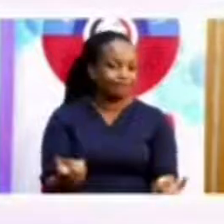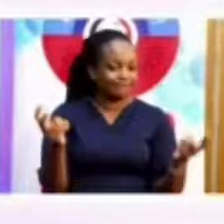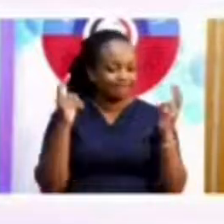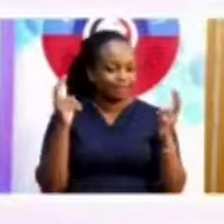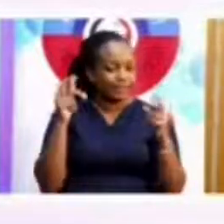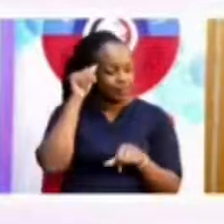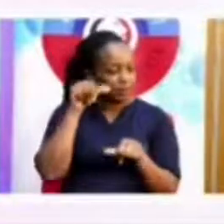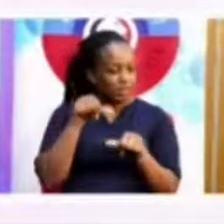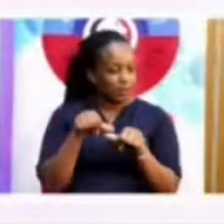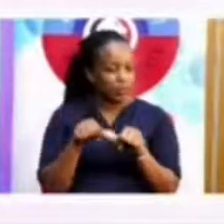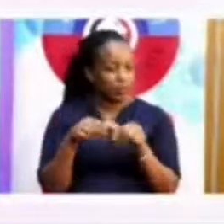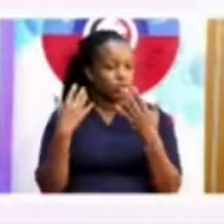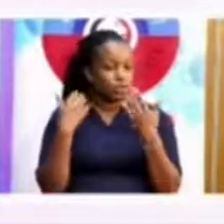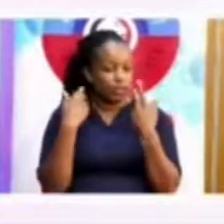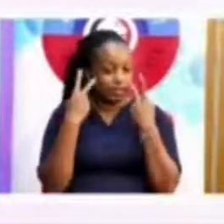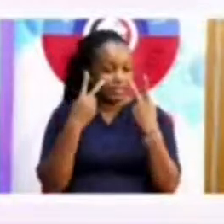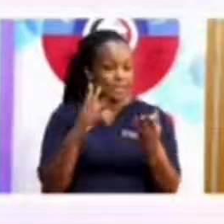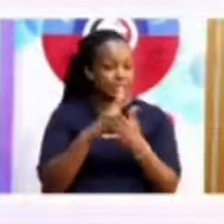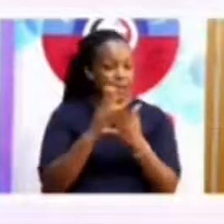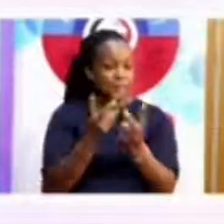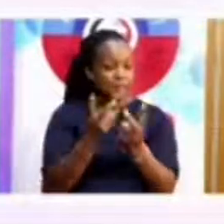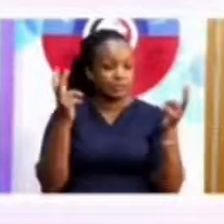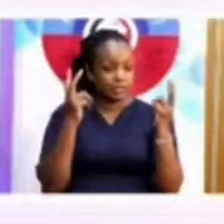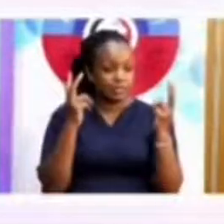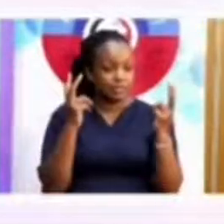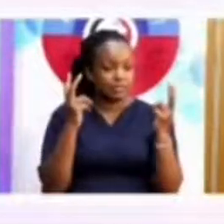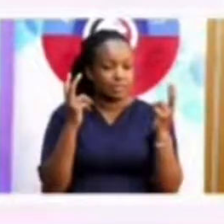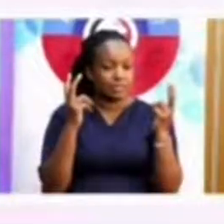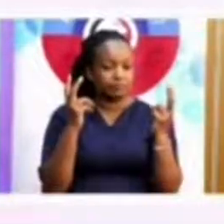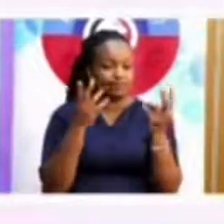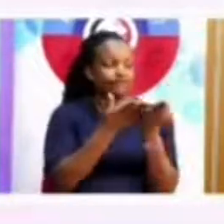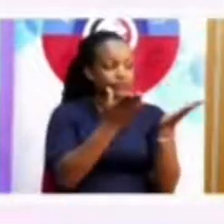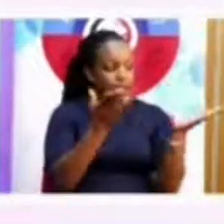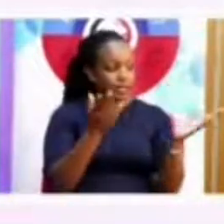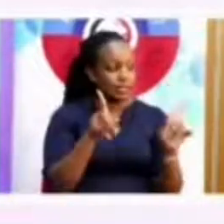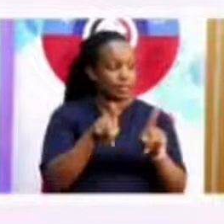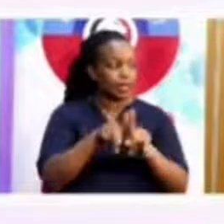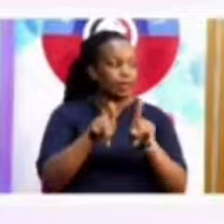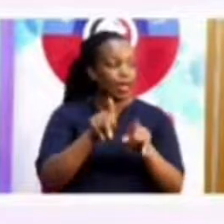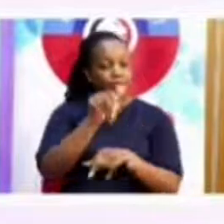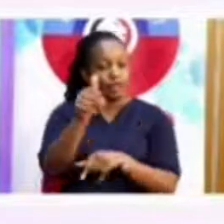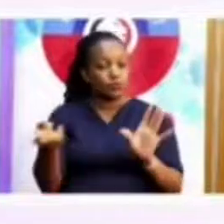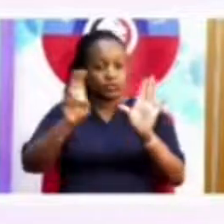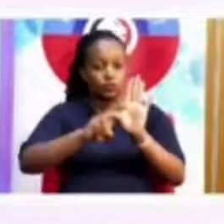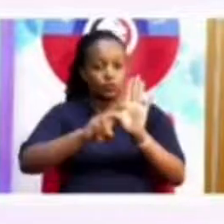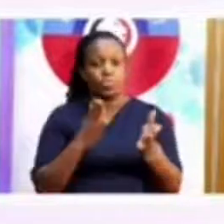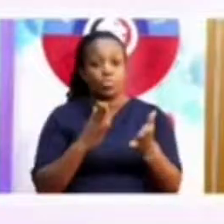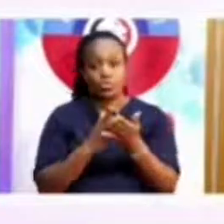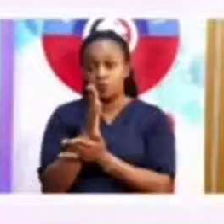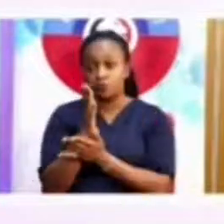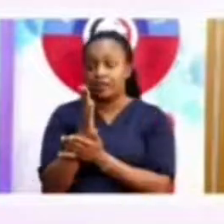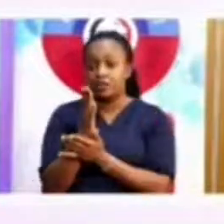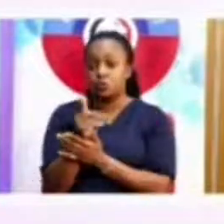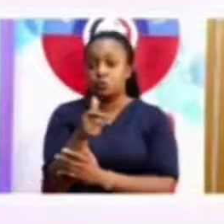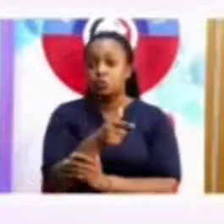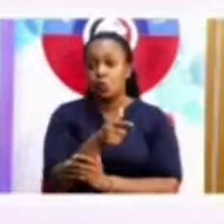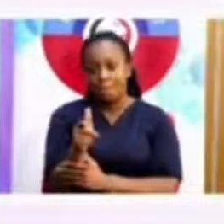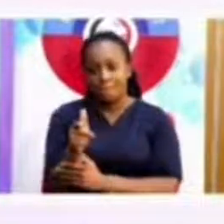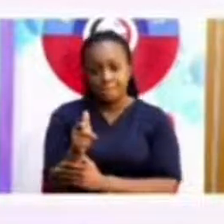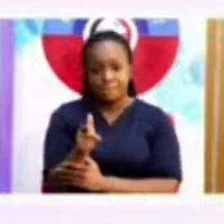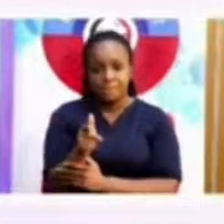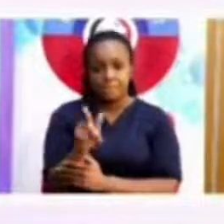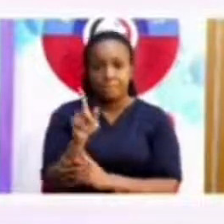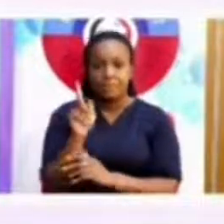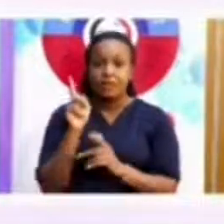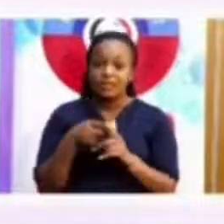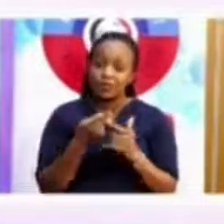some panelists here on stage and others who will be joining us virtually from across the continent. Then we'll have that, and